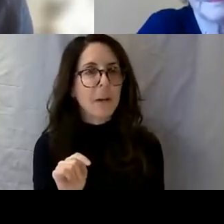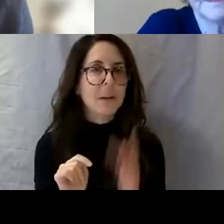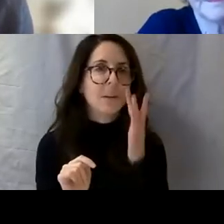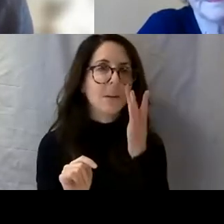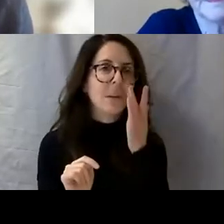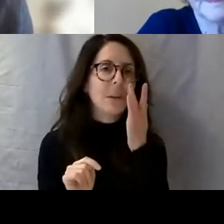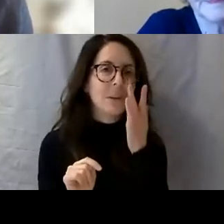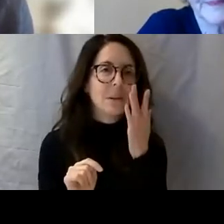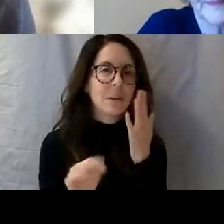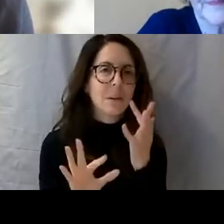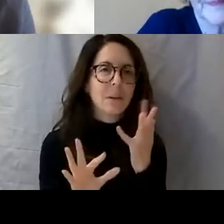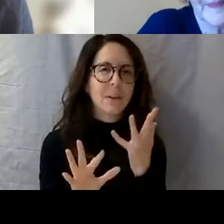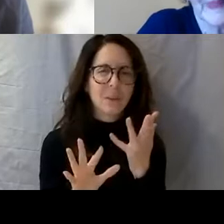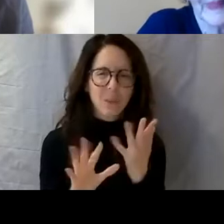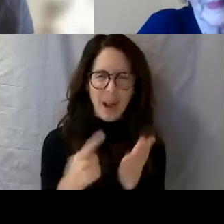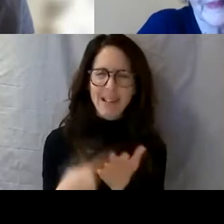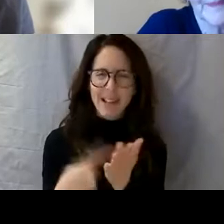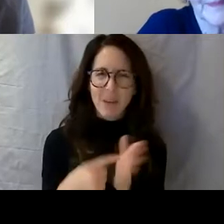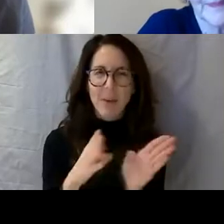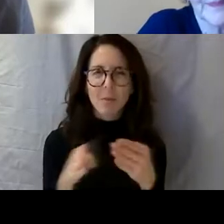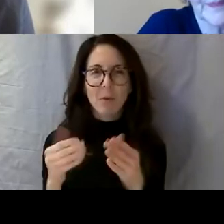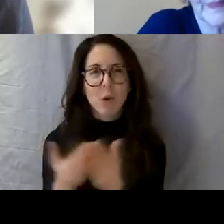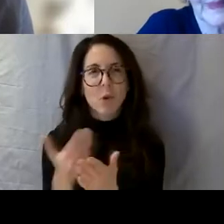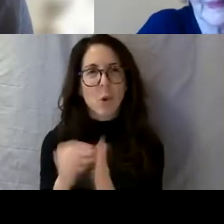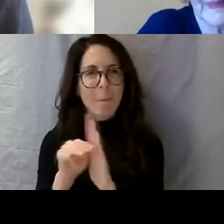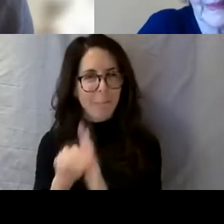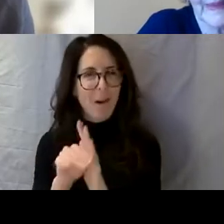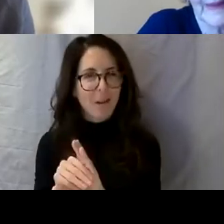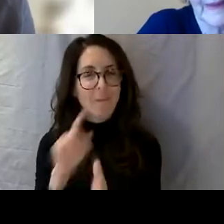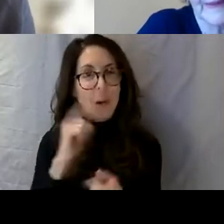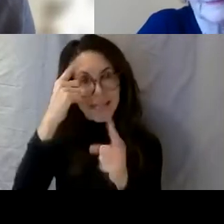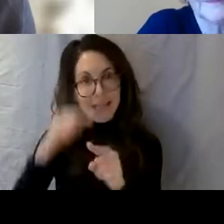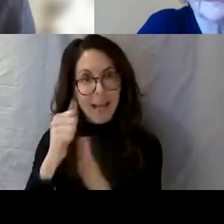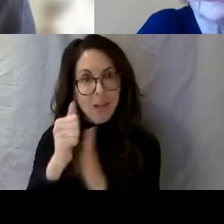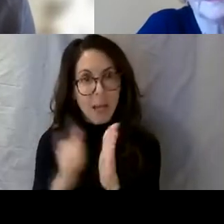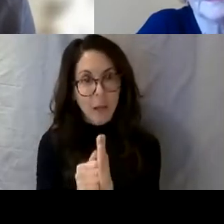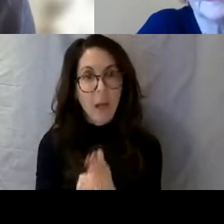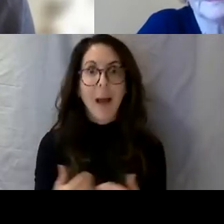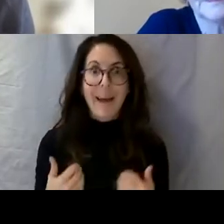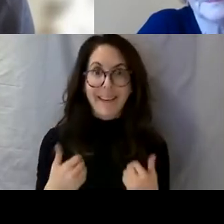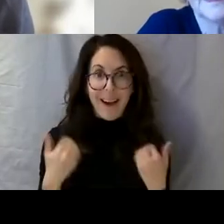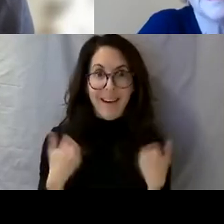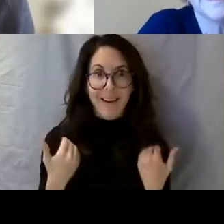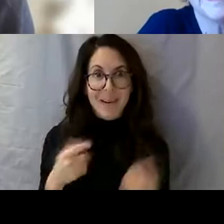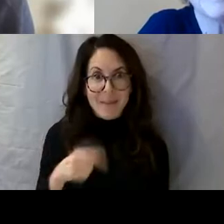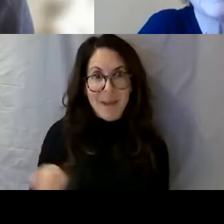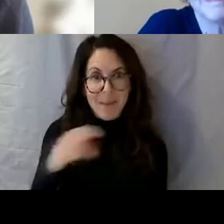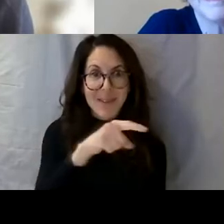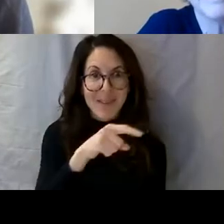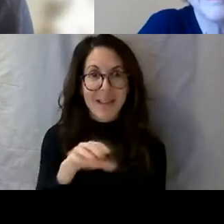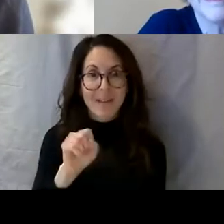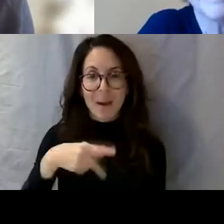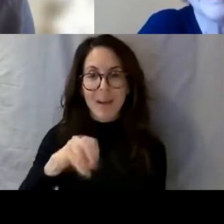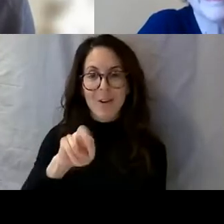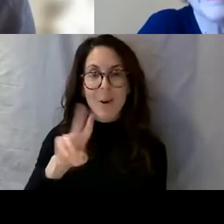moving to this consent agenda, we do have a younger board for Spiderweb Show. And I could see people were getting bored. I could see their eyes getting glazed